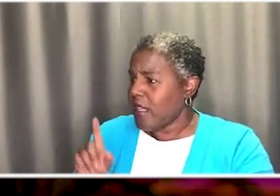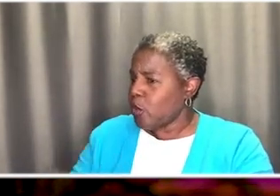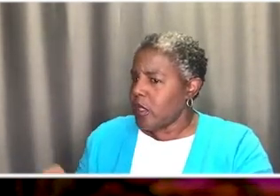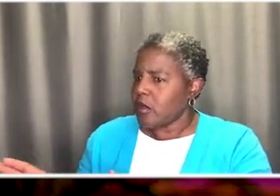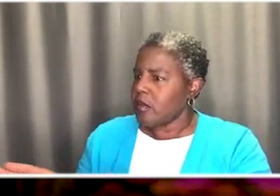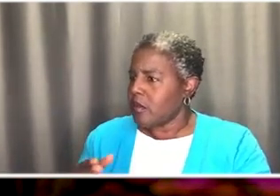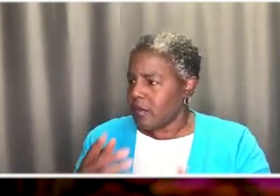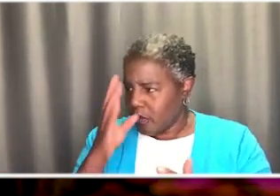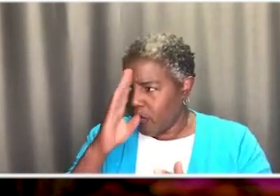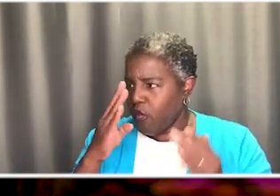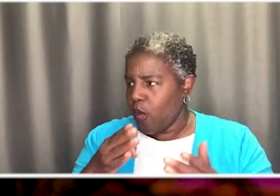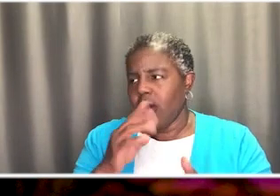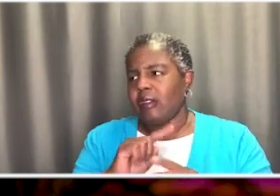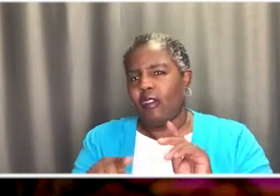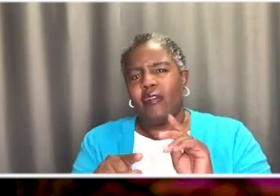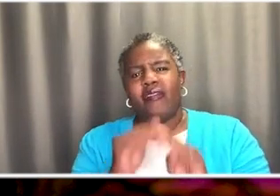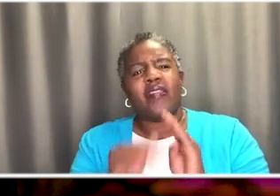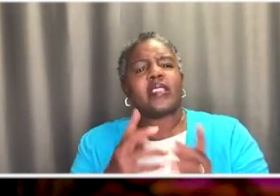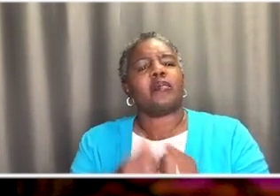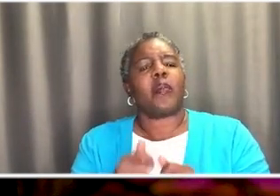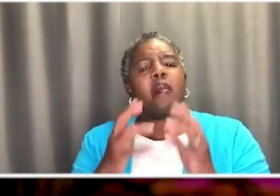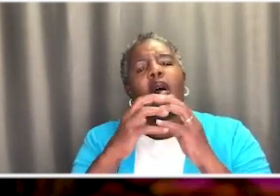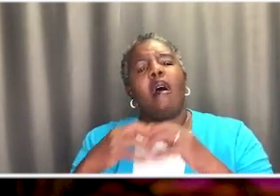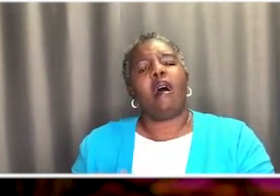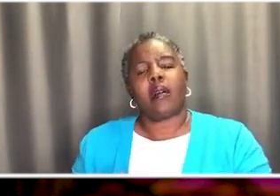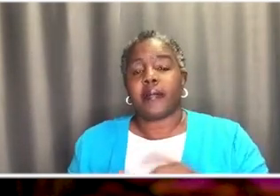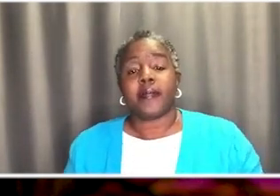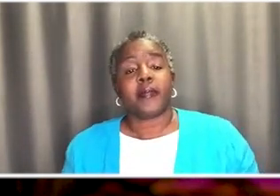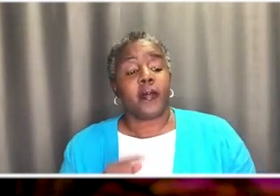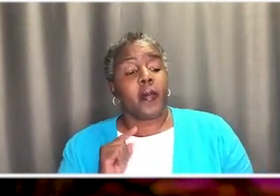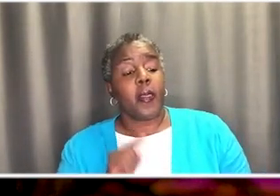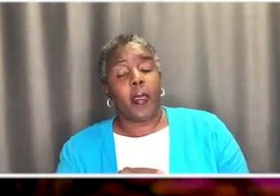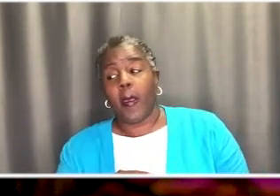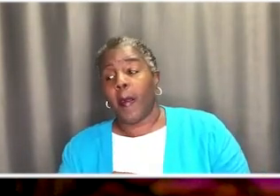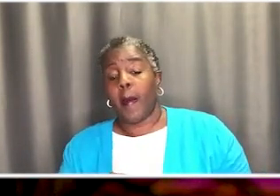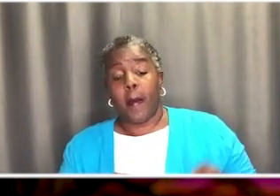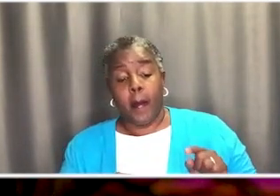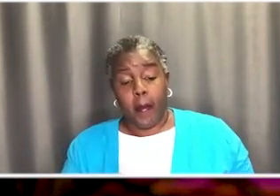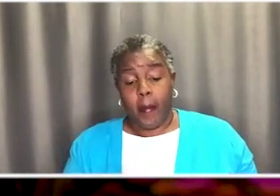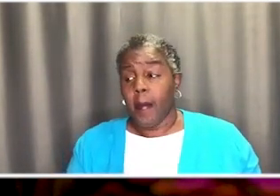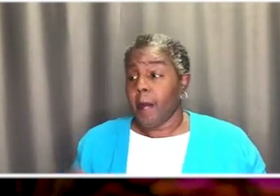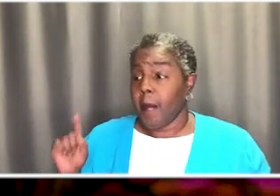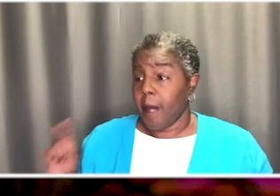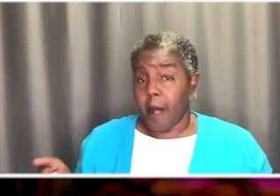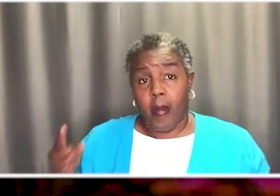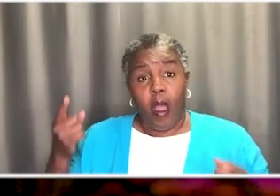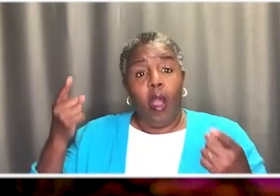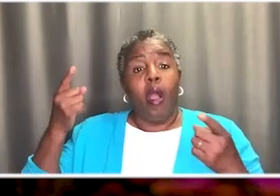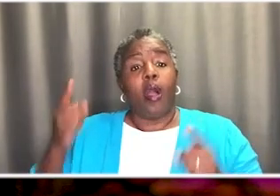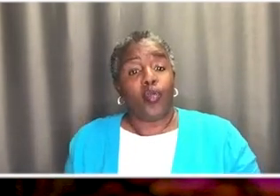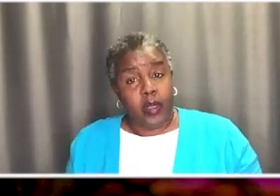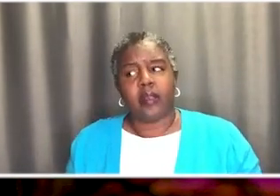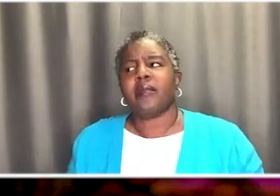redirected in order to fix these damages. Jehoiada the priest affirmed the instructions that he